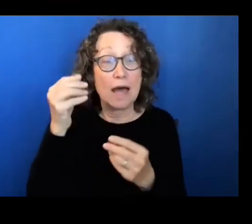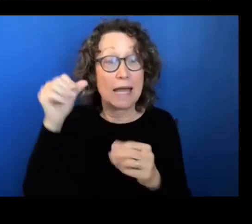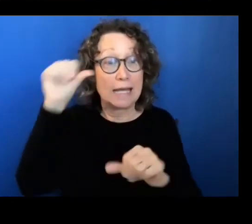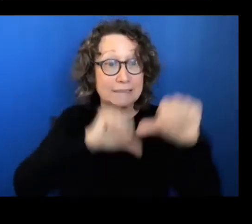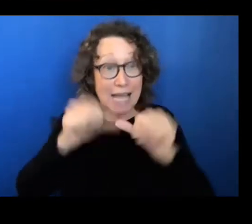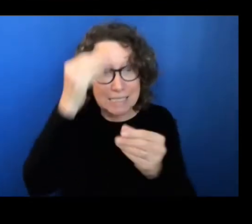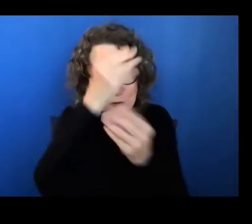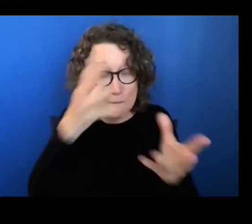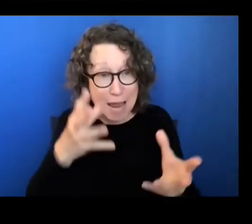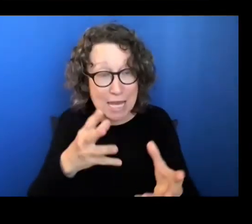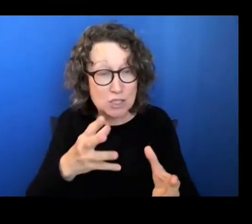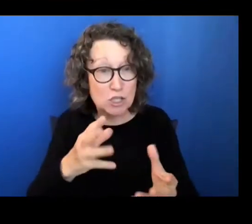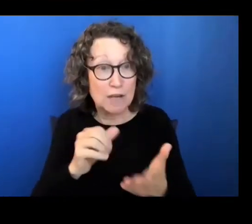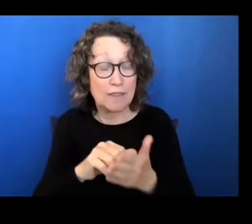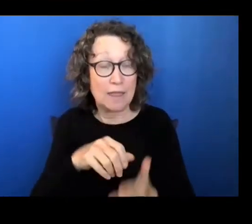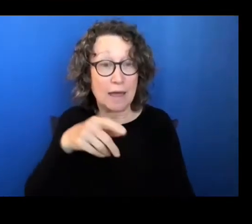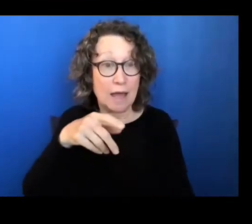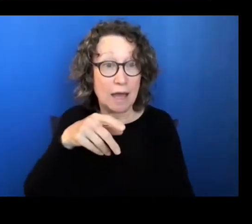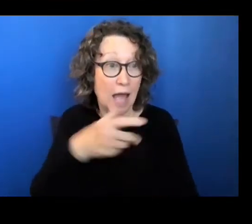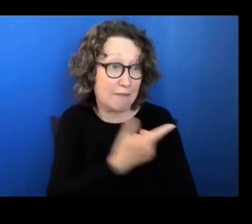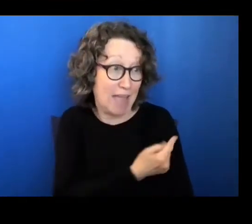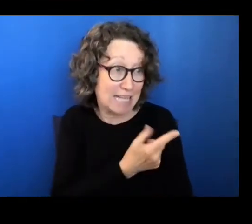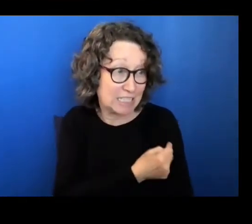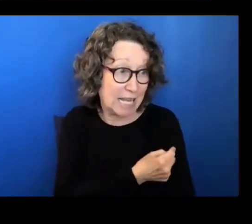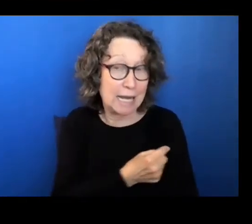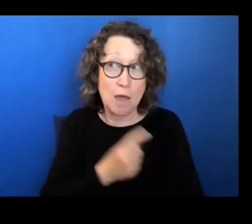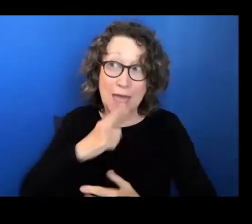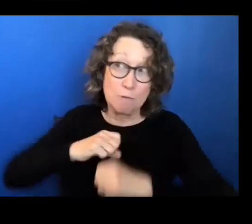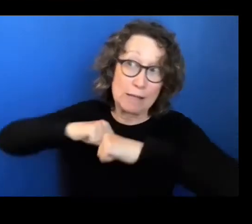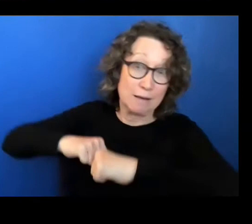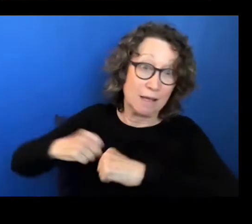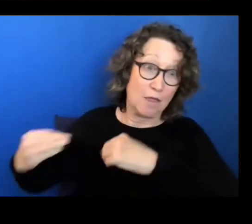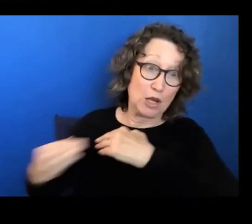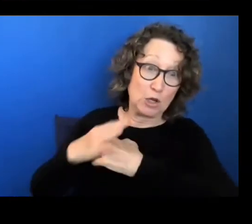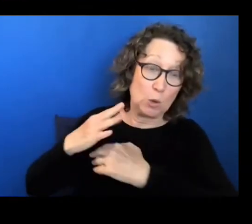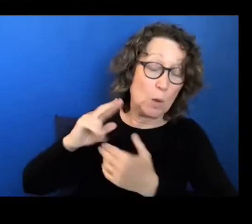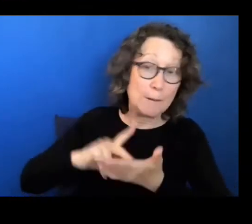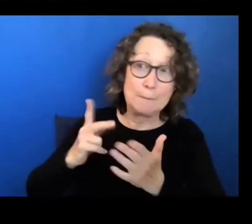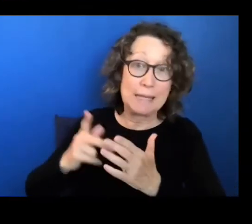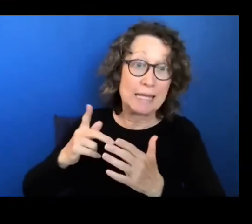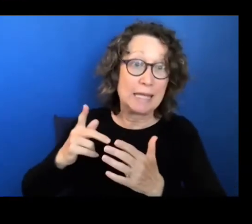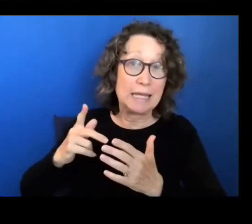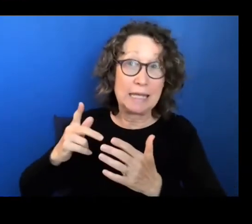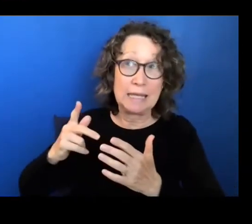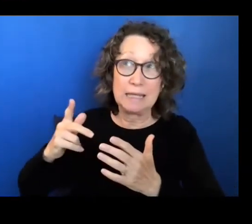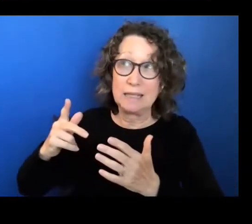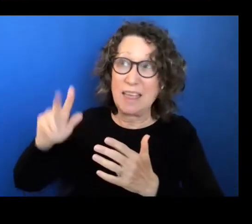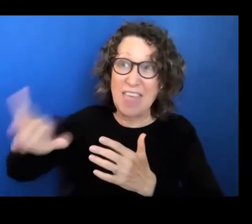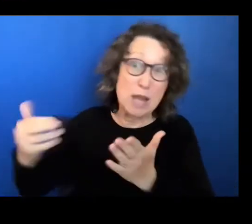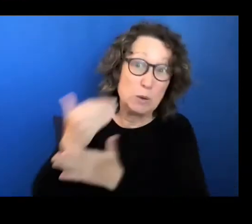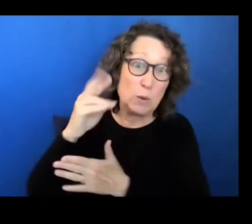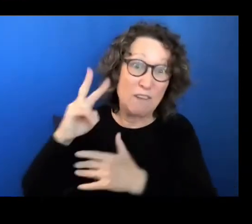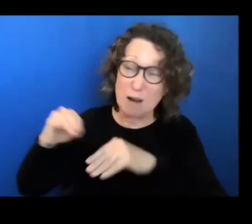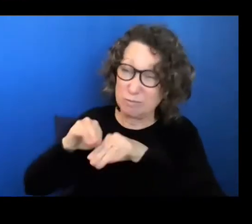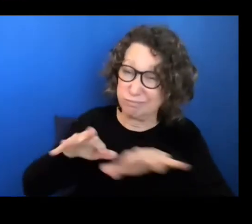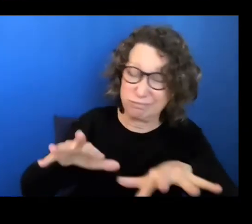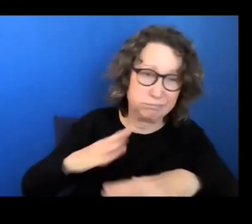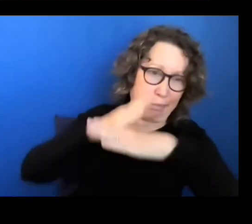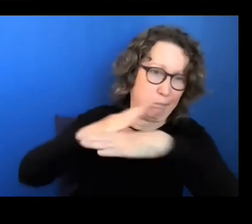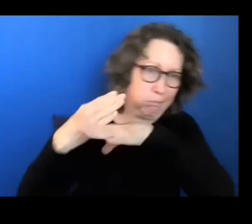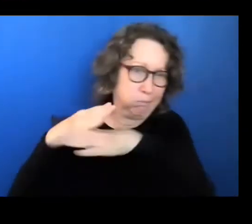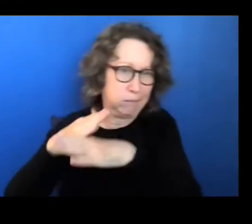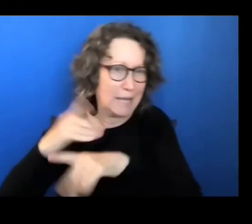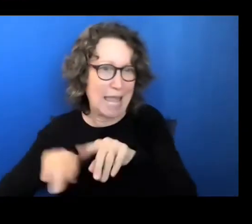these mutations, and the more people are vaccinated, the less the virus can spread. So that